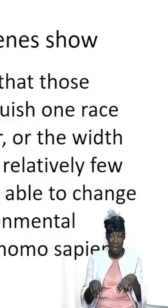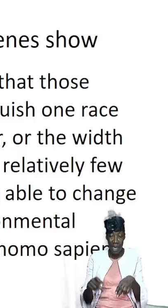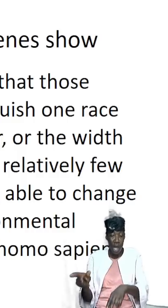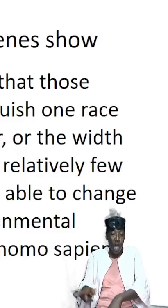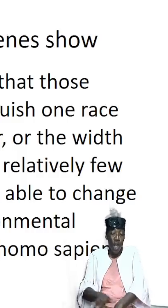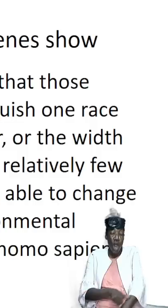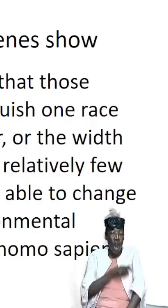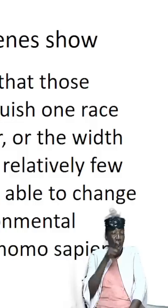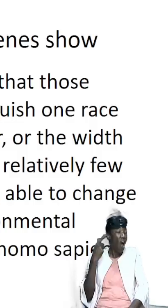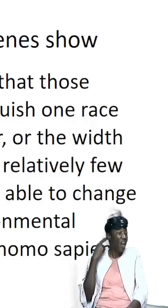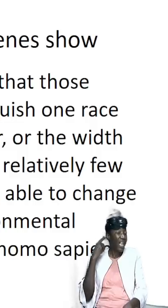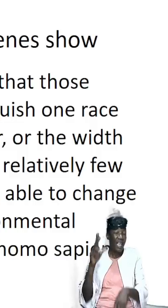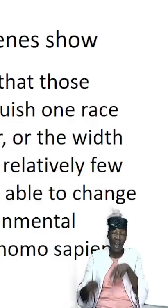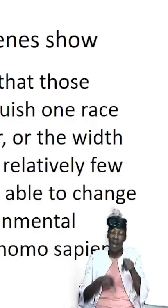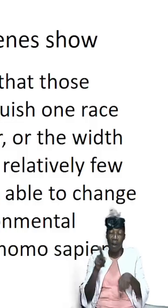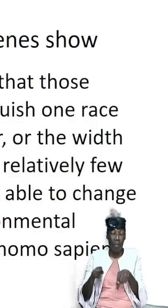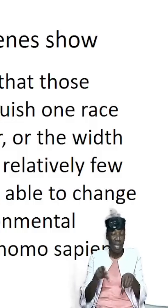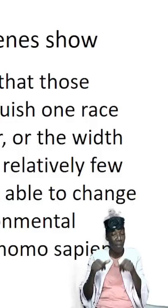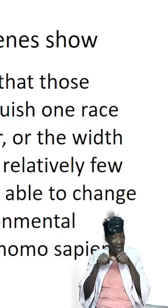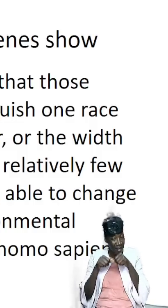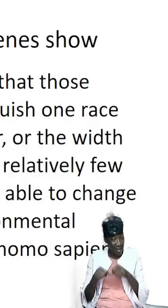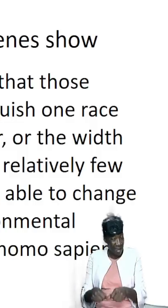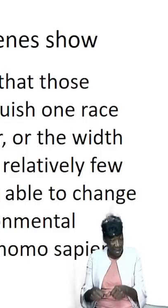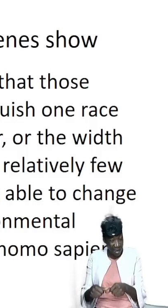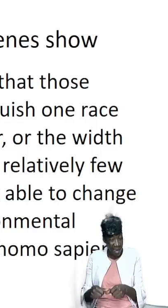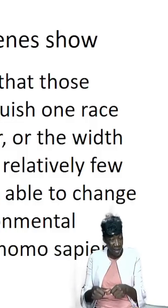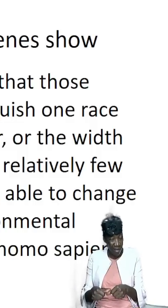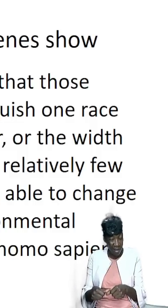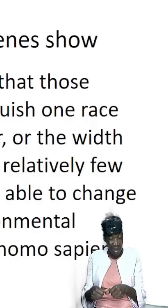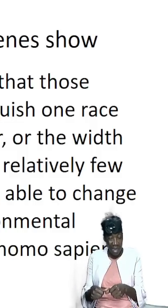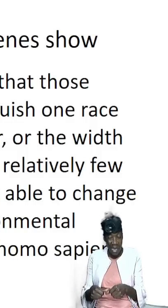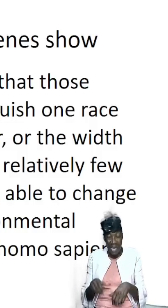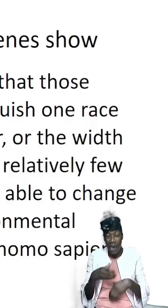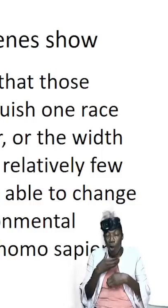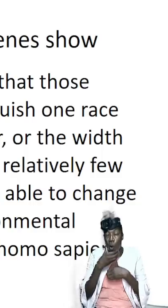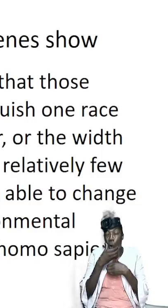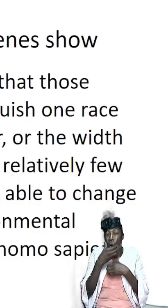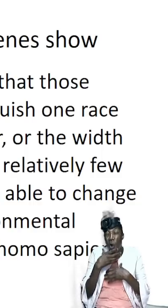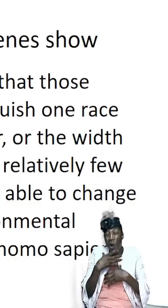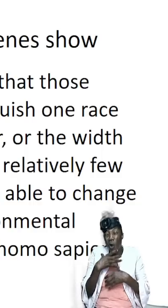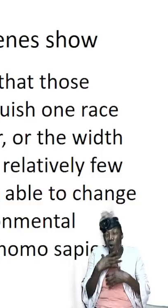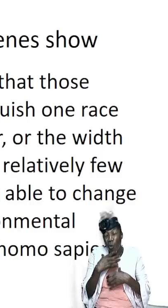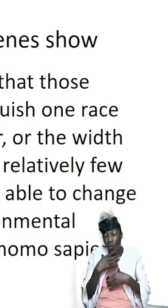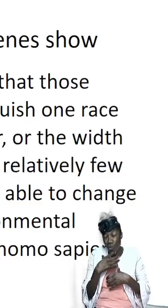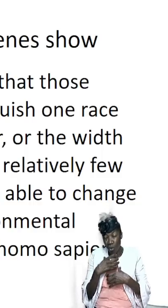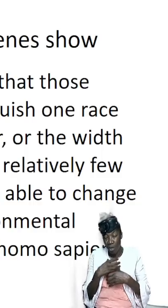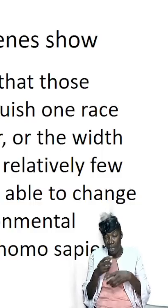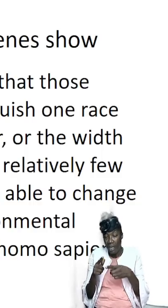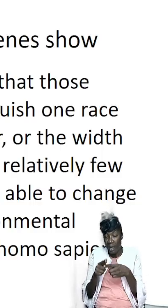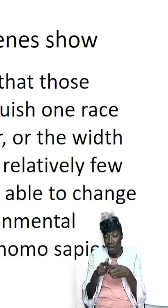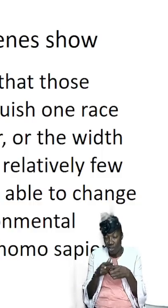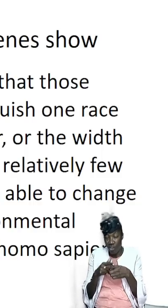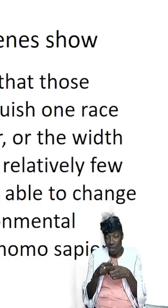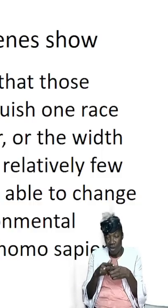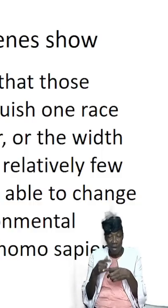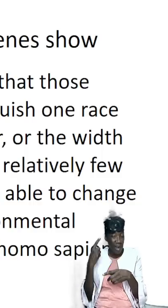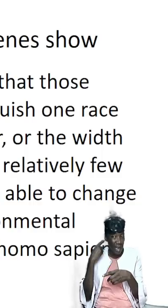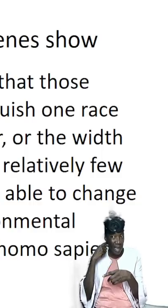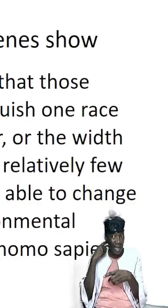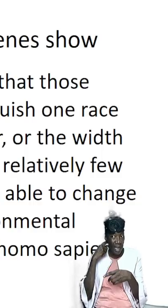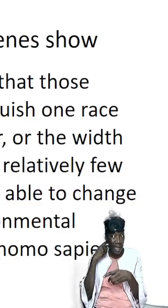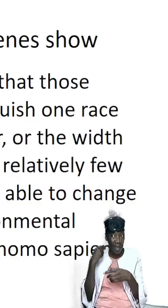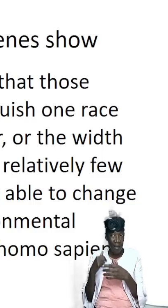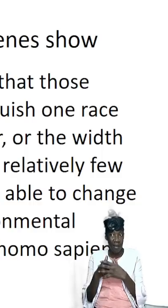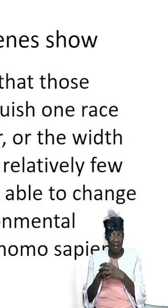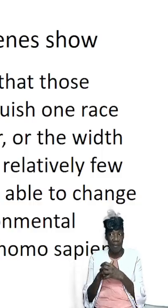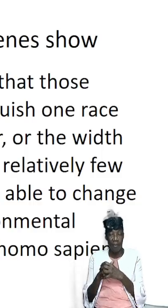in the cold environmental conditions, and the one with the shorter hair, no doubt, because we see them there in